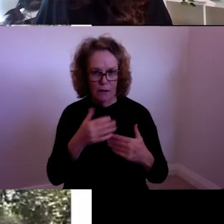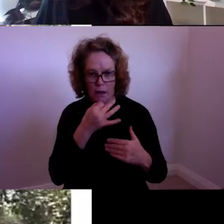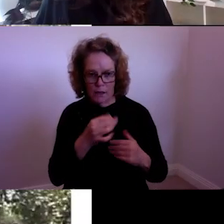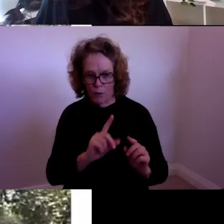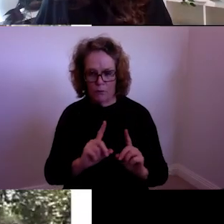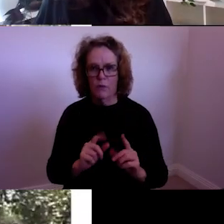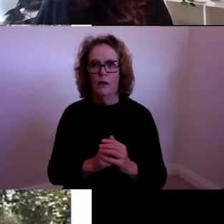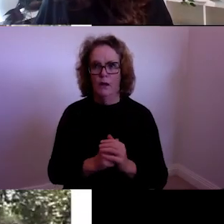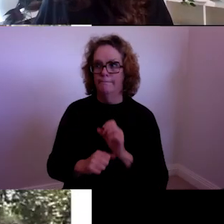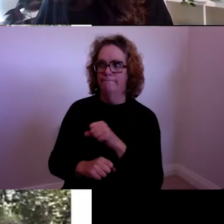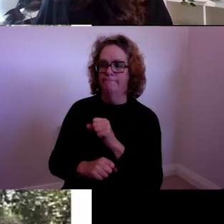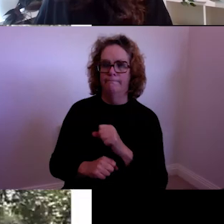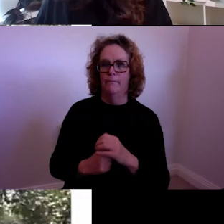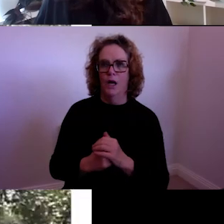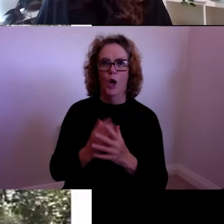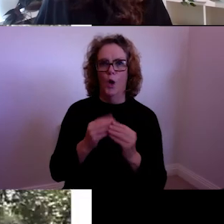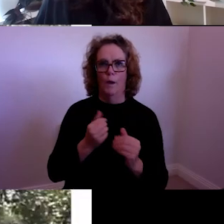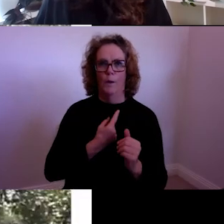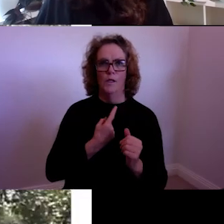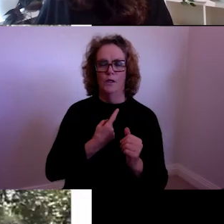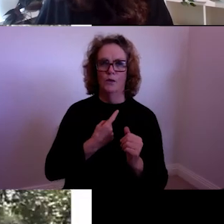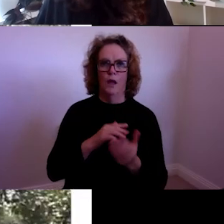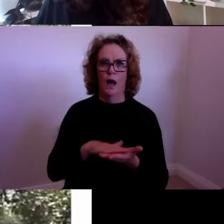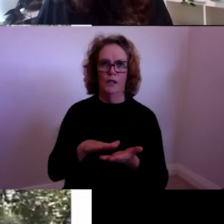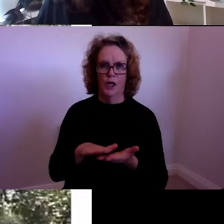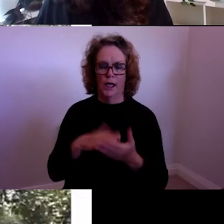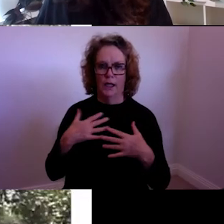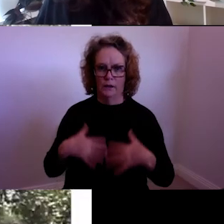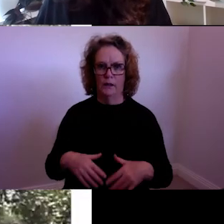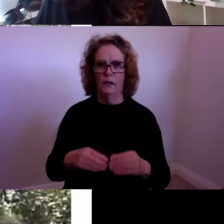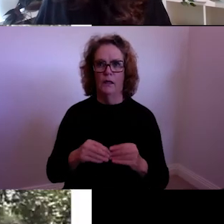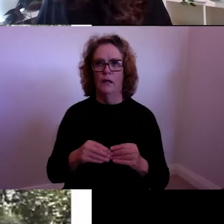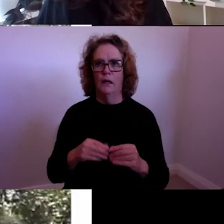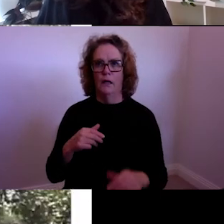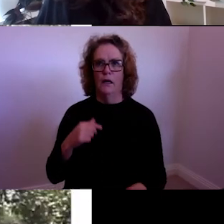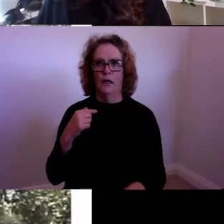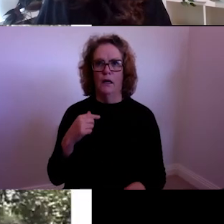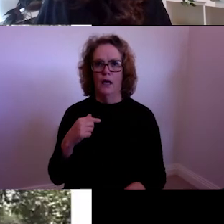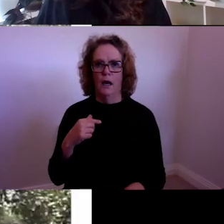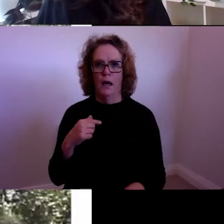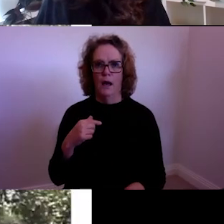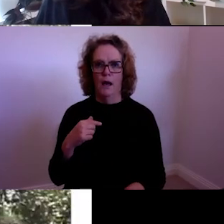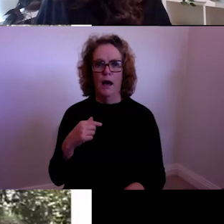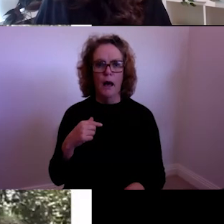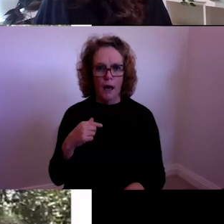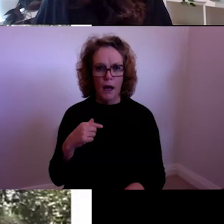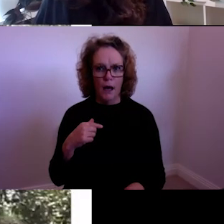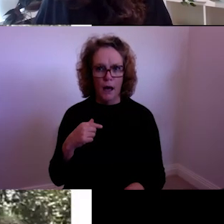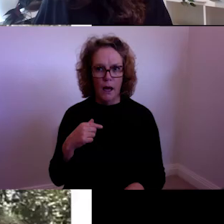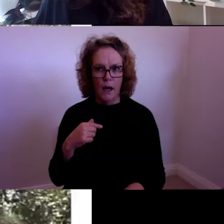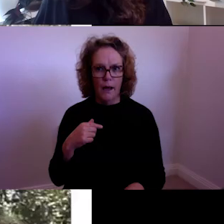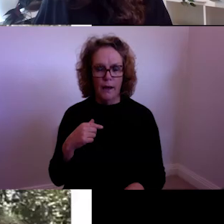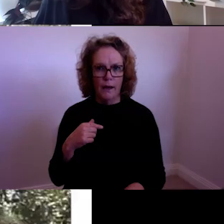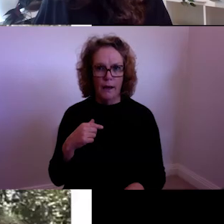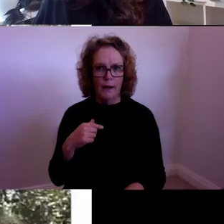Absolutely. All feeding, all personal hygiene, keeping her safe as well. So just out and about in the community,